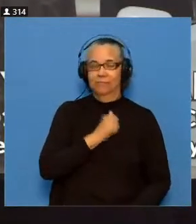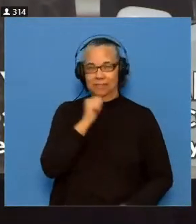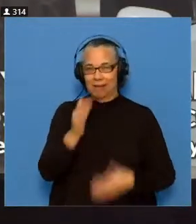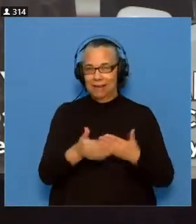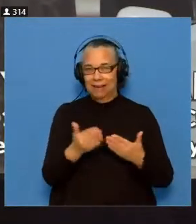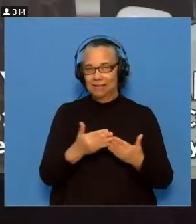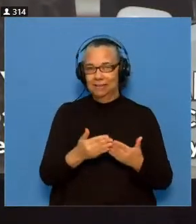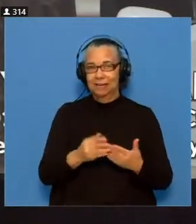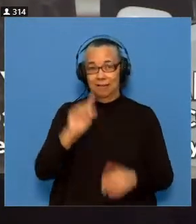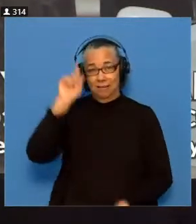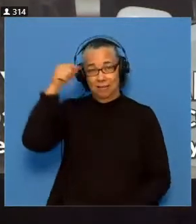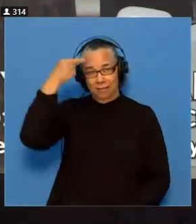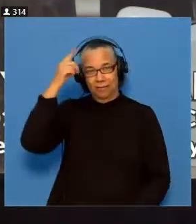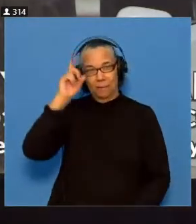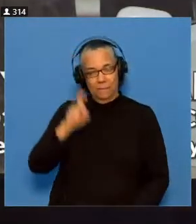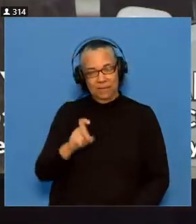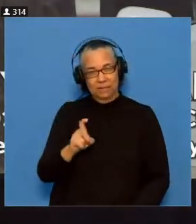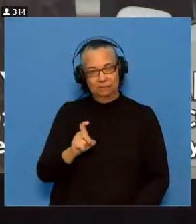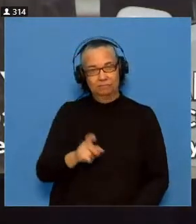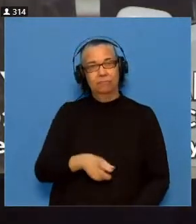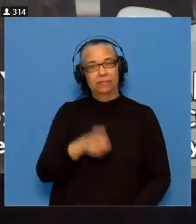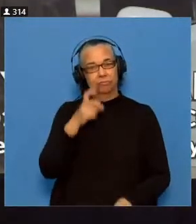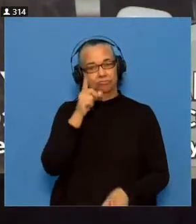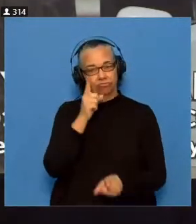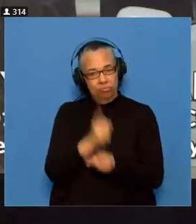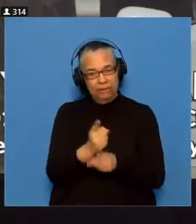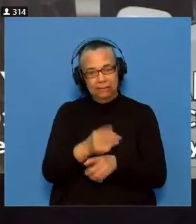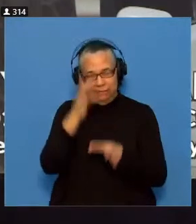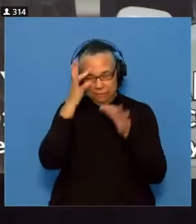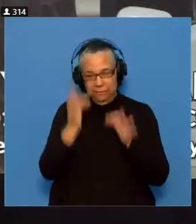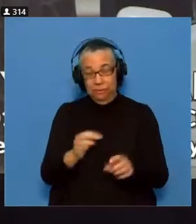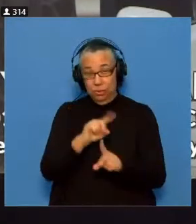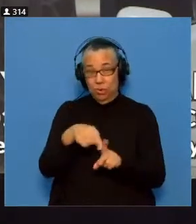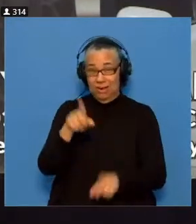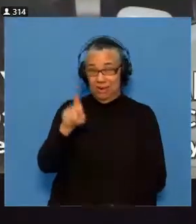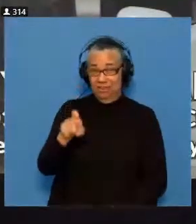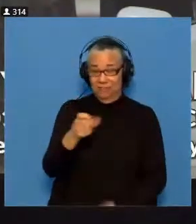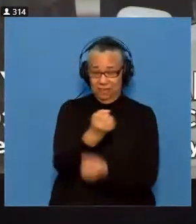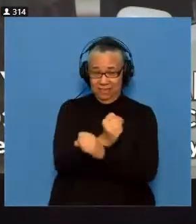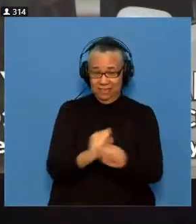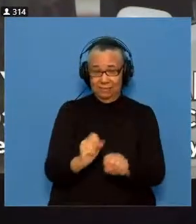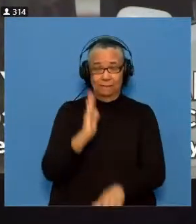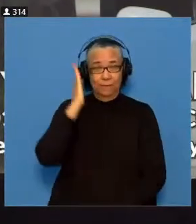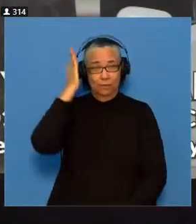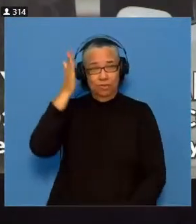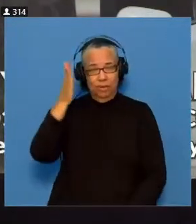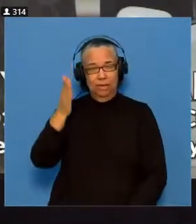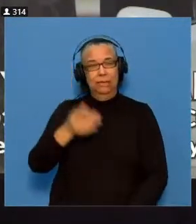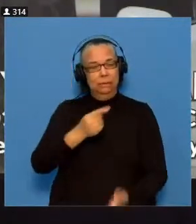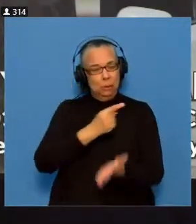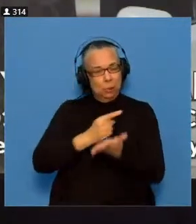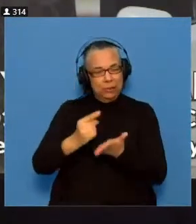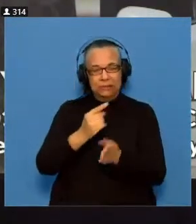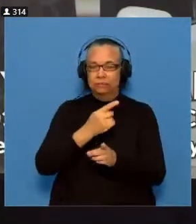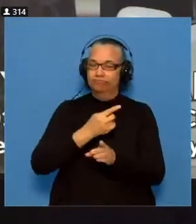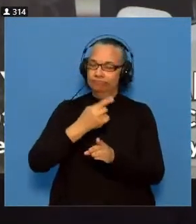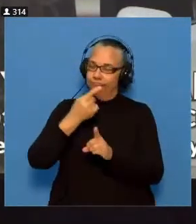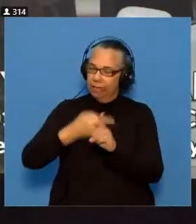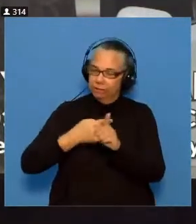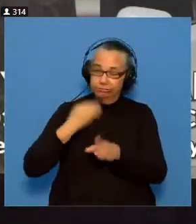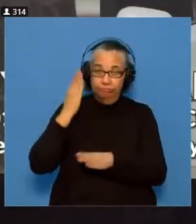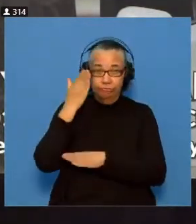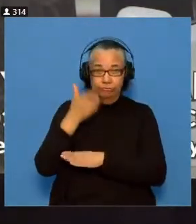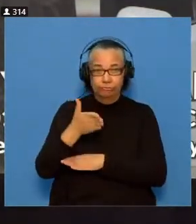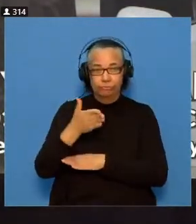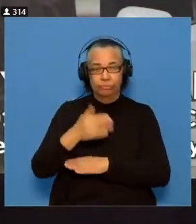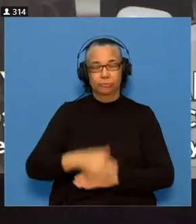government must continue to make the tough decisions when necessary for a safer future for the weeks and months to come. The Ministry of Health will